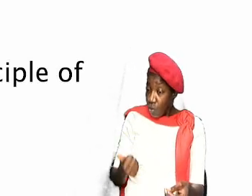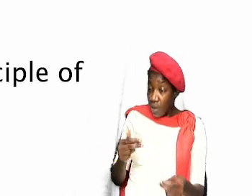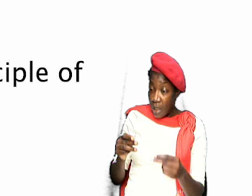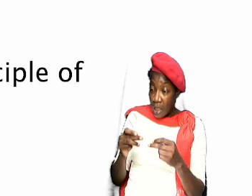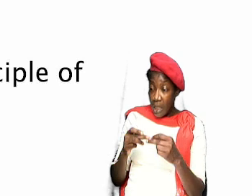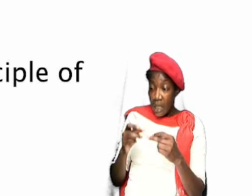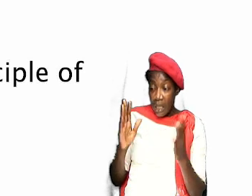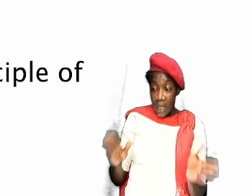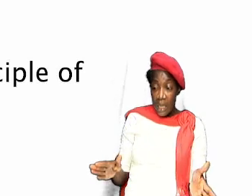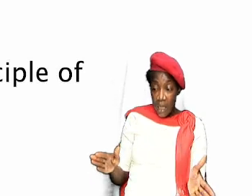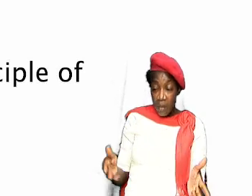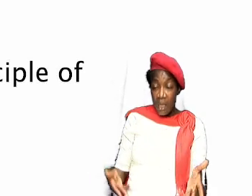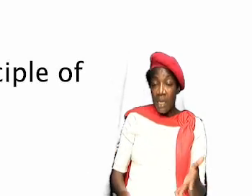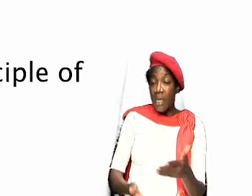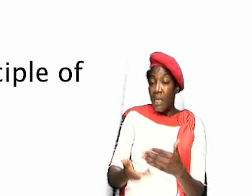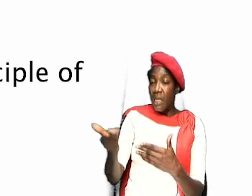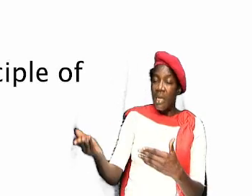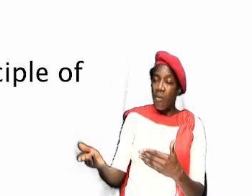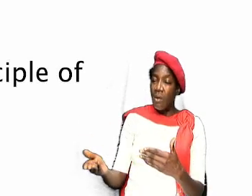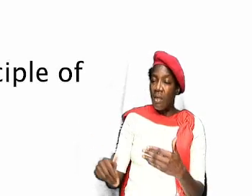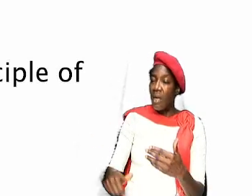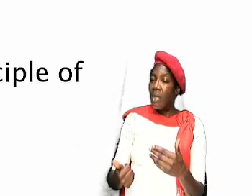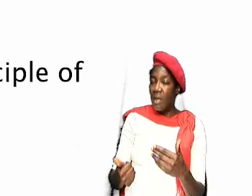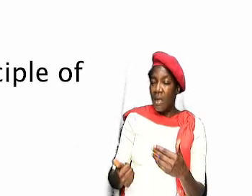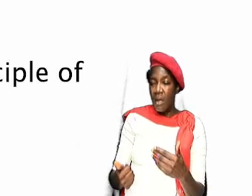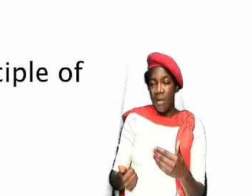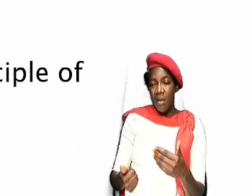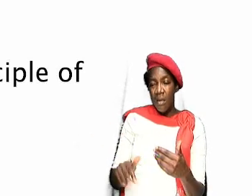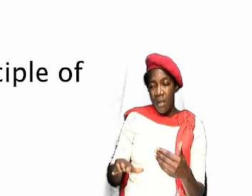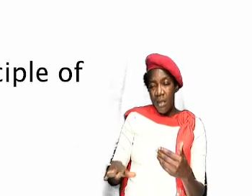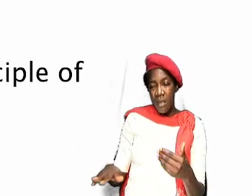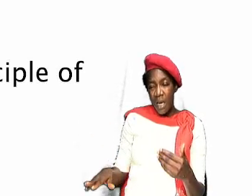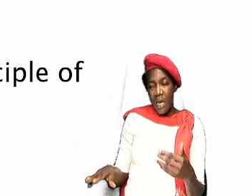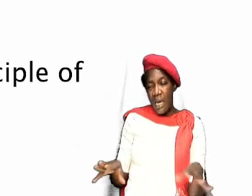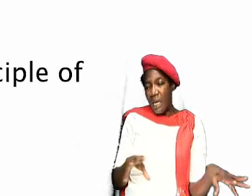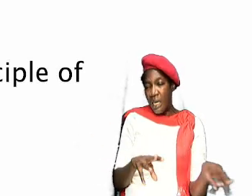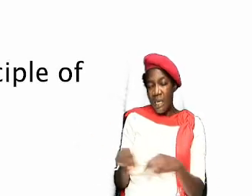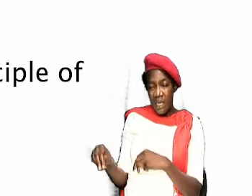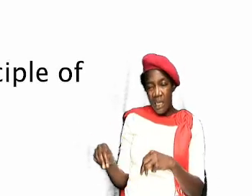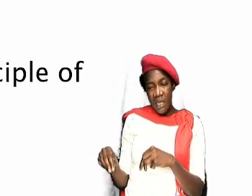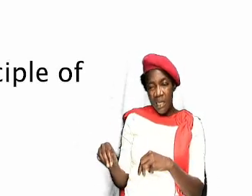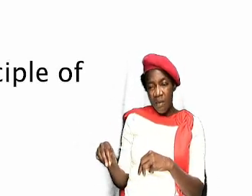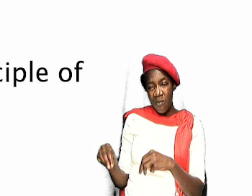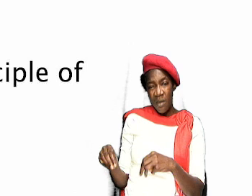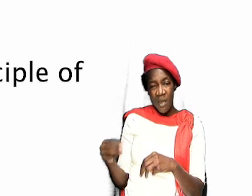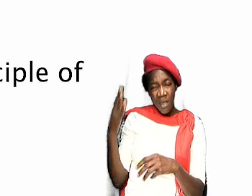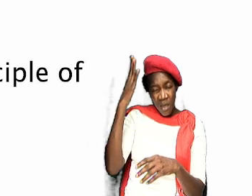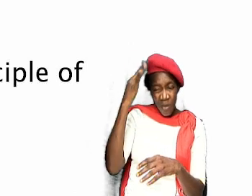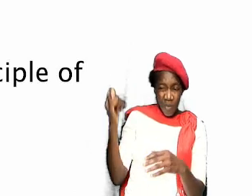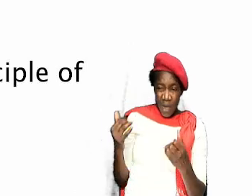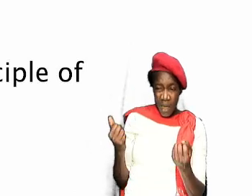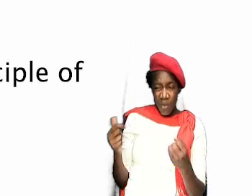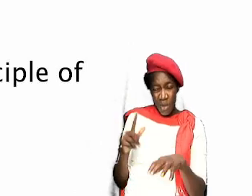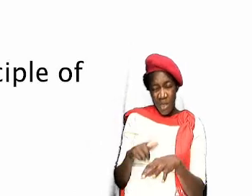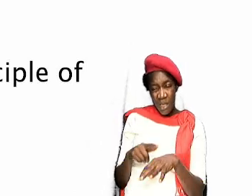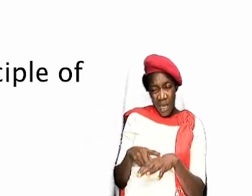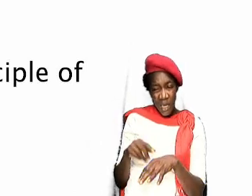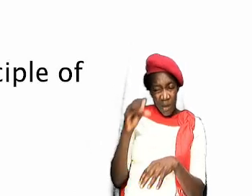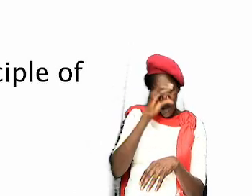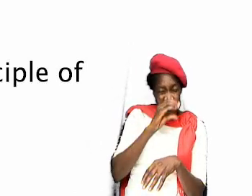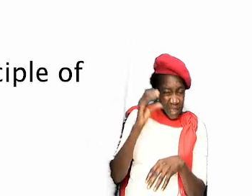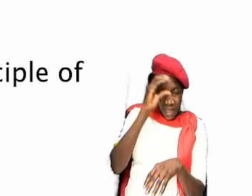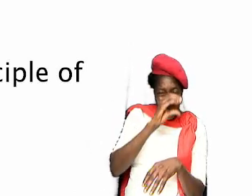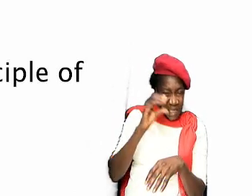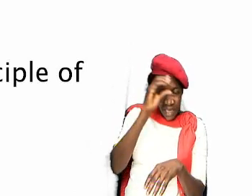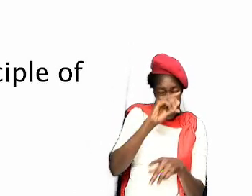But there was a grandson that was left back, and we will get back, get to him. But why am I spending so much time on us seeking the Lord, of